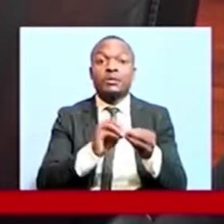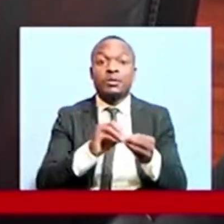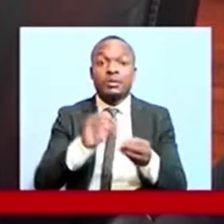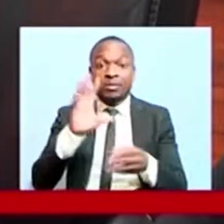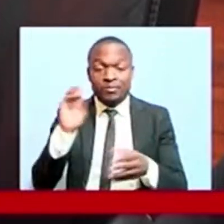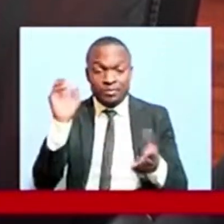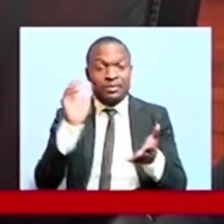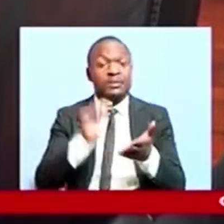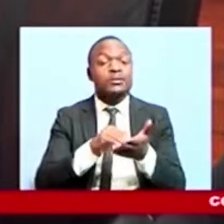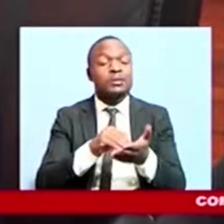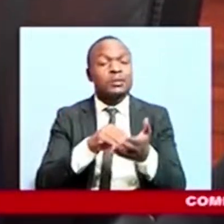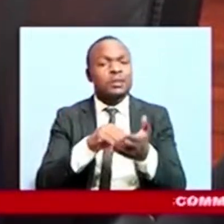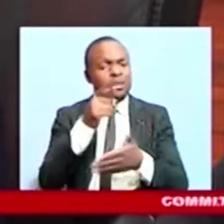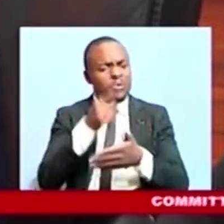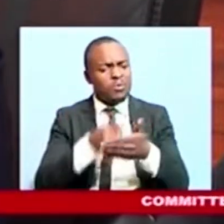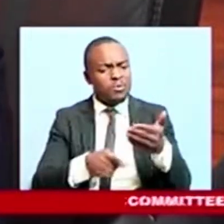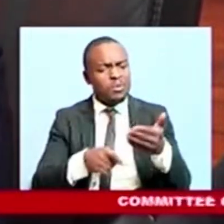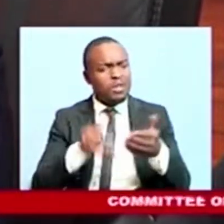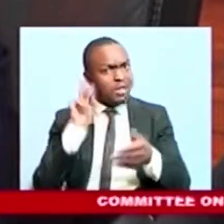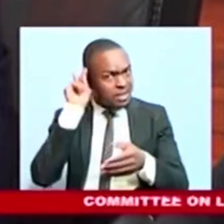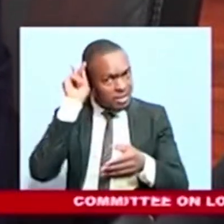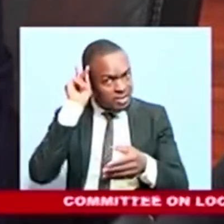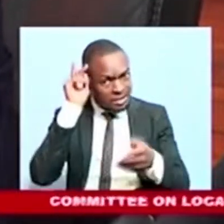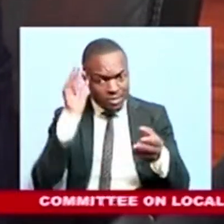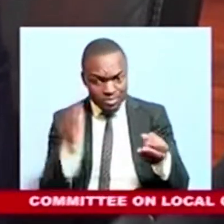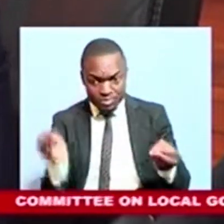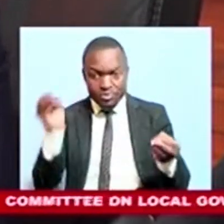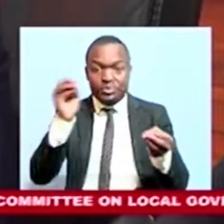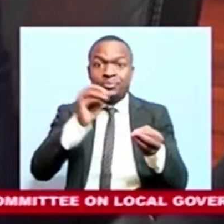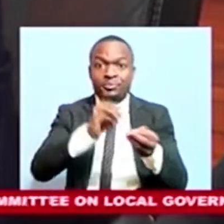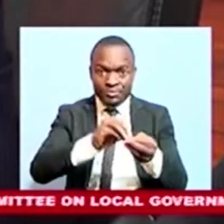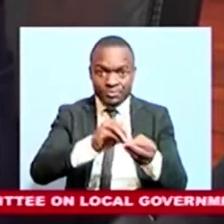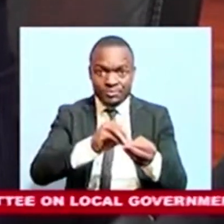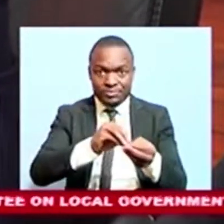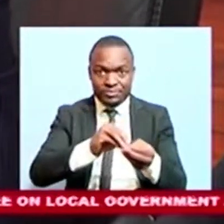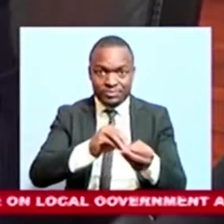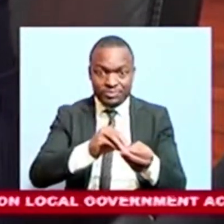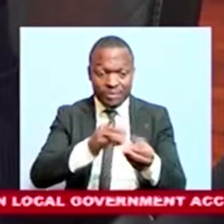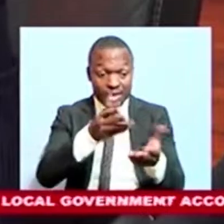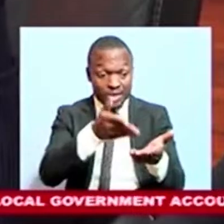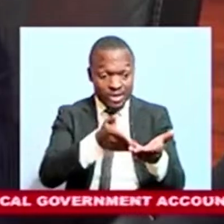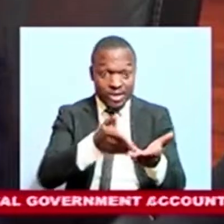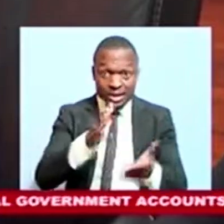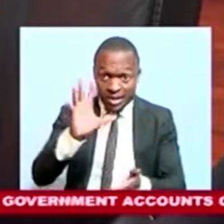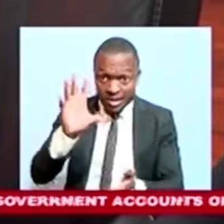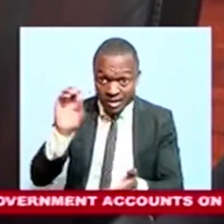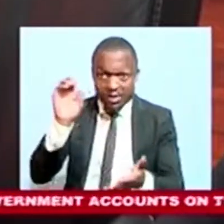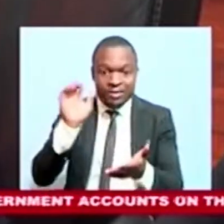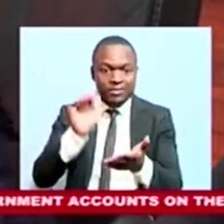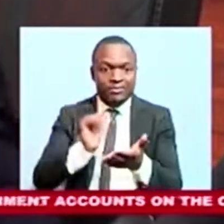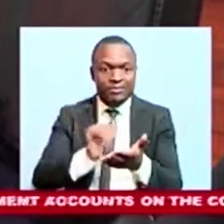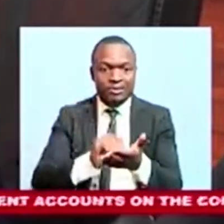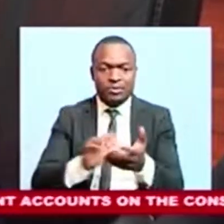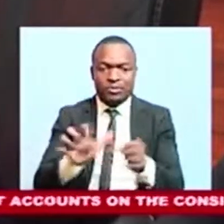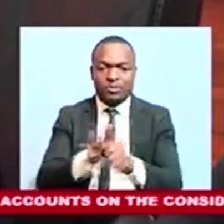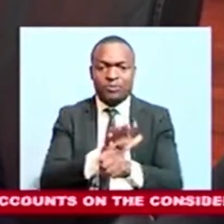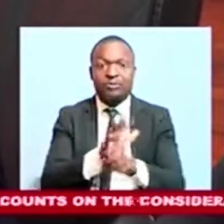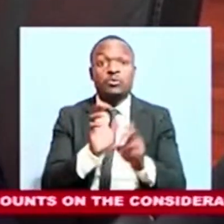can. What was the purpose of adding this 50 pin to a full